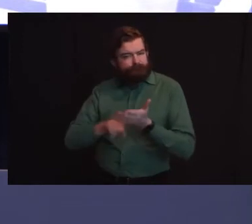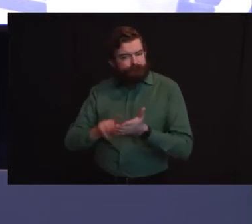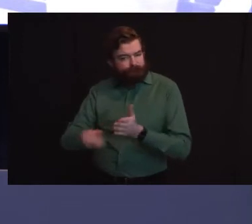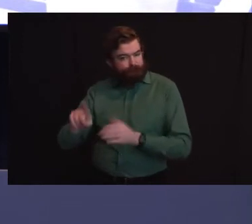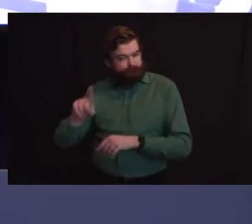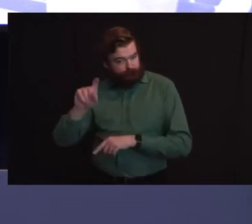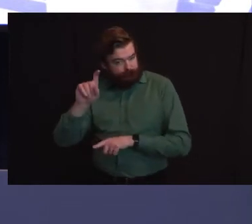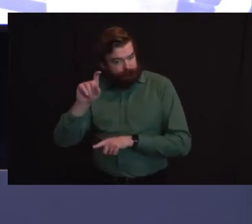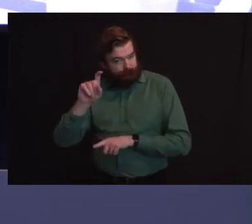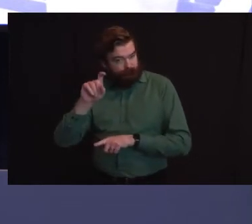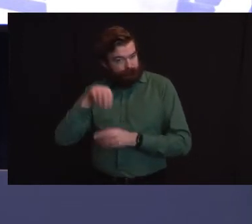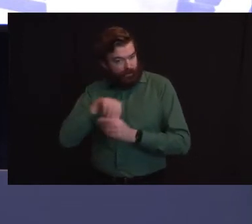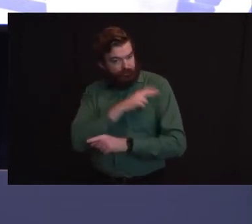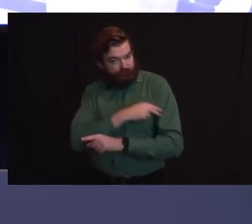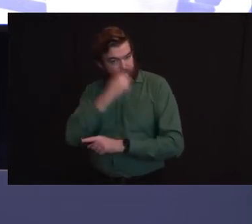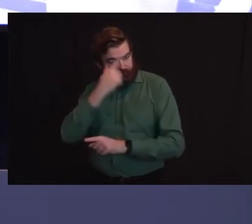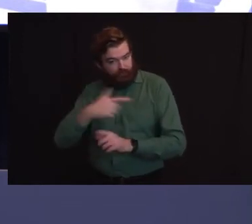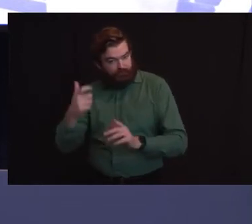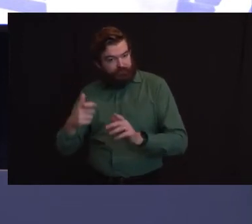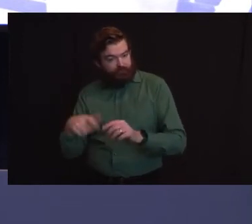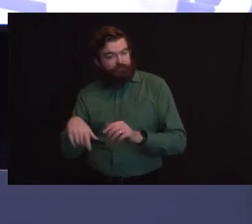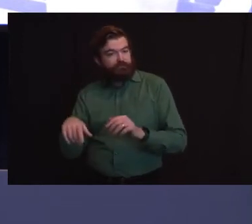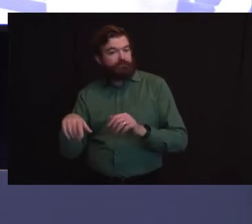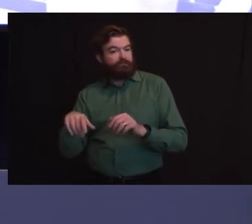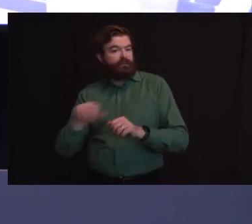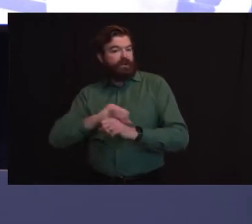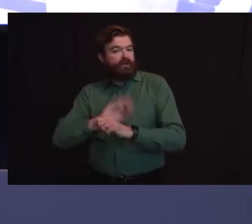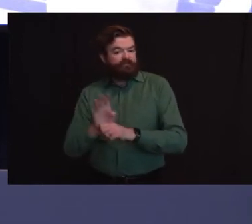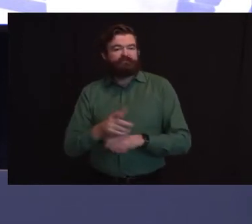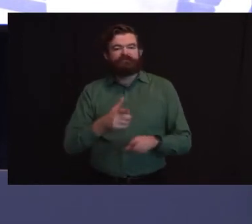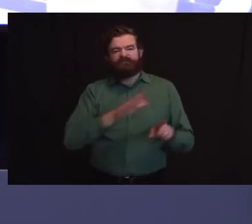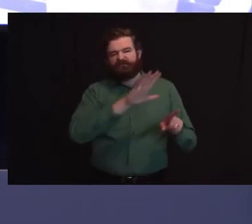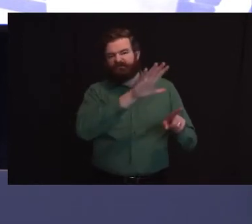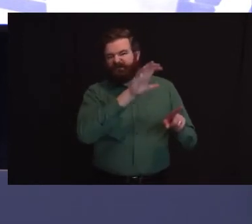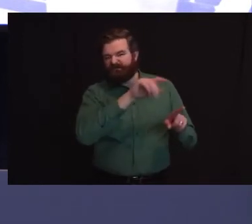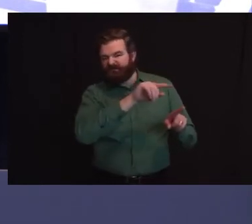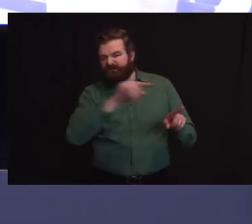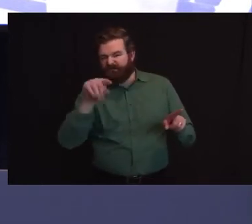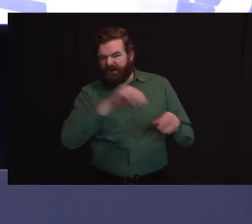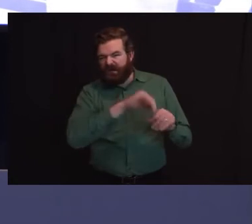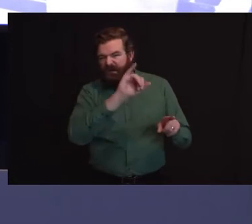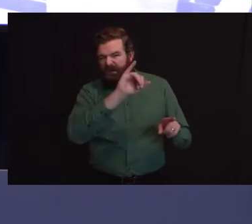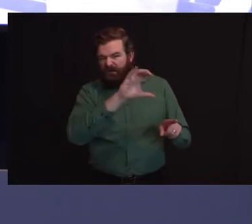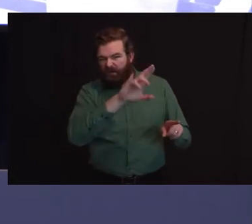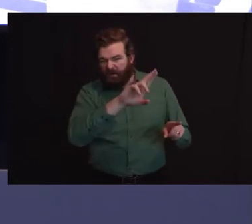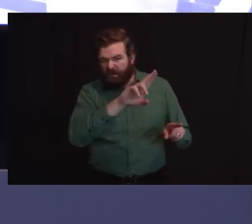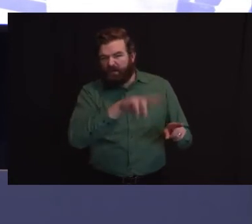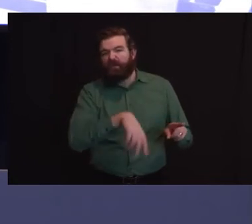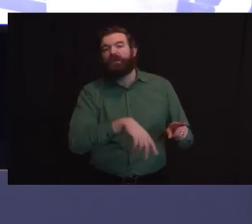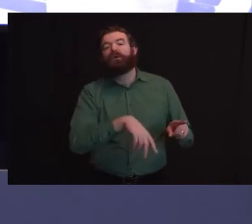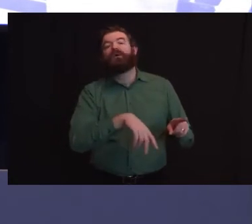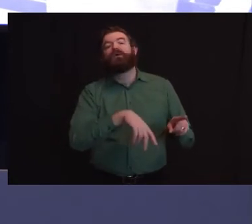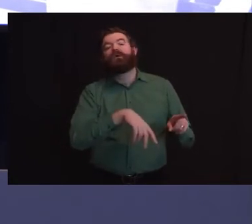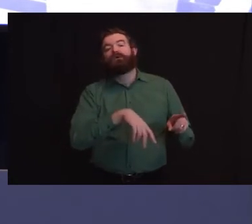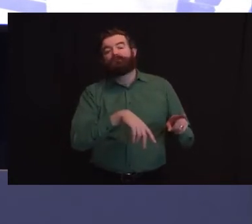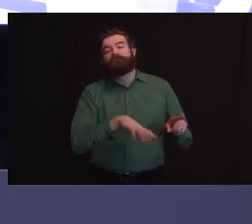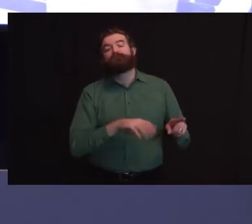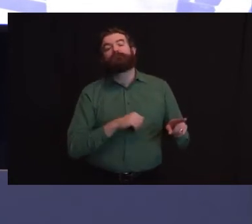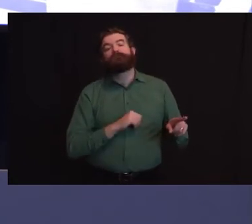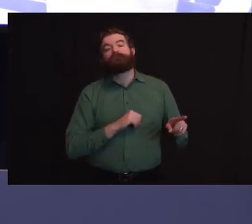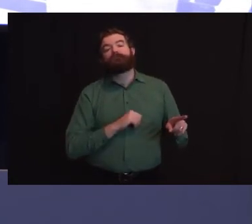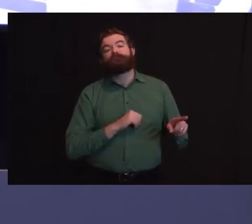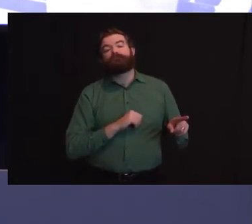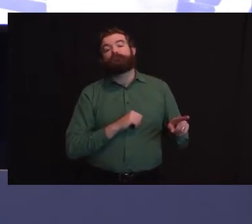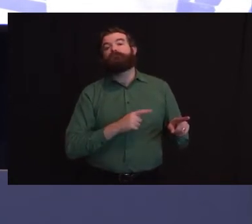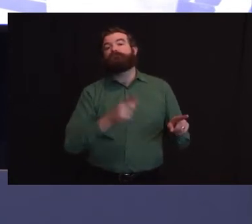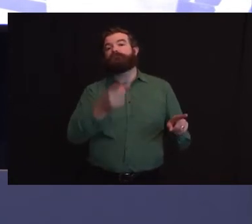in critical care. 69 of those critical care patients are on ventilators. There is 1 new report